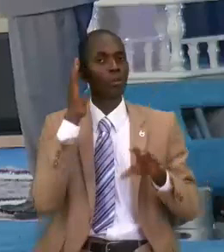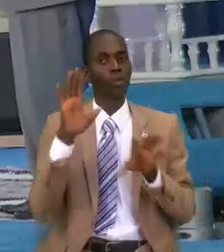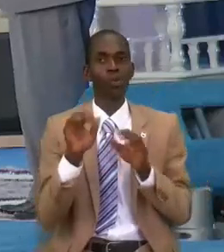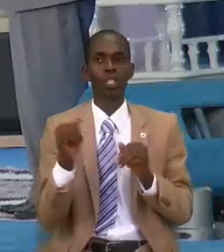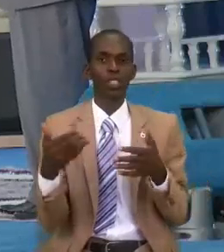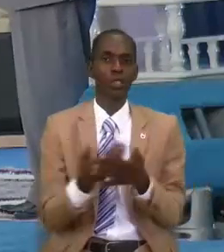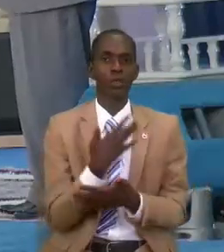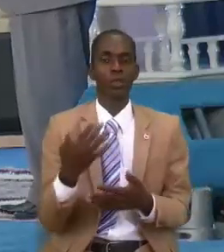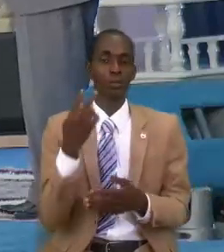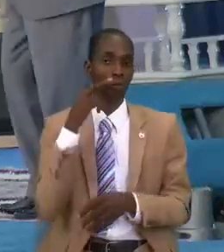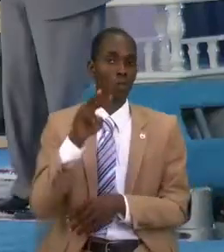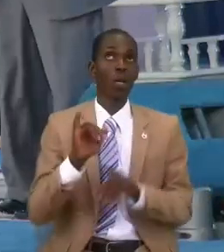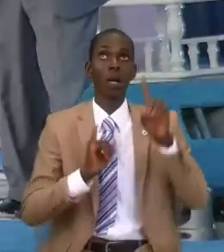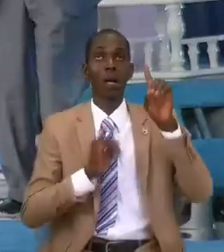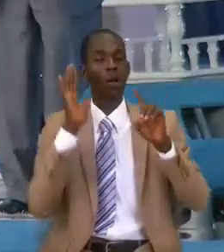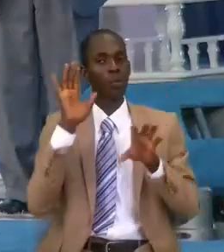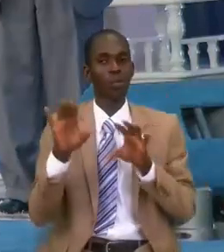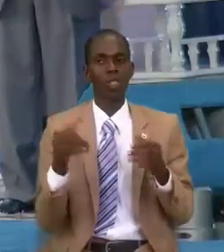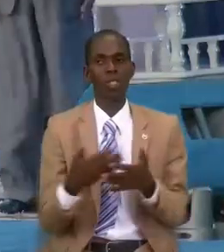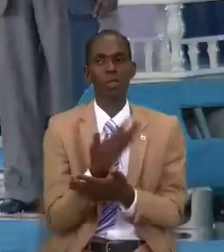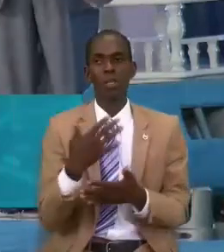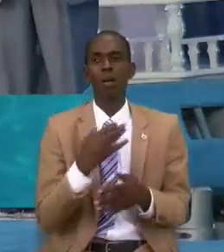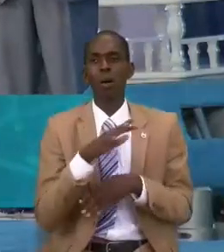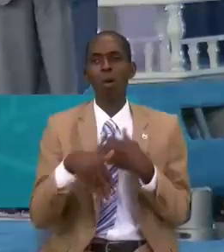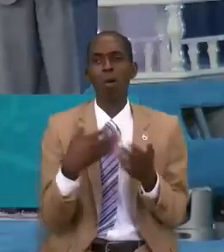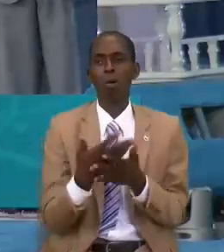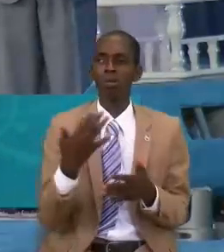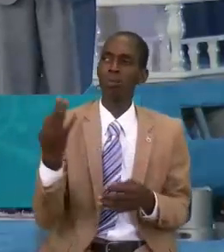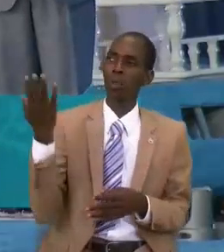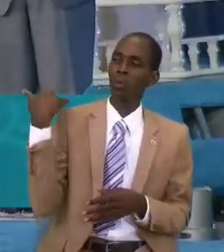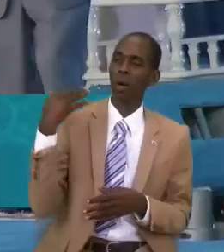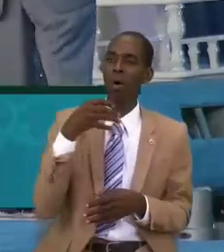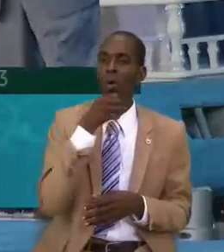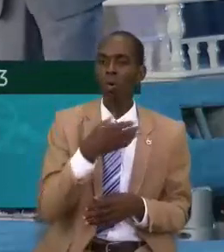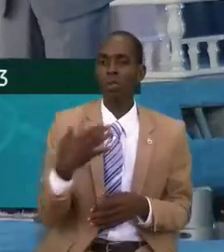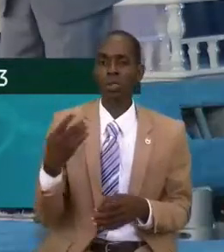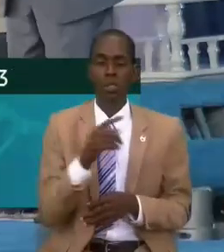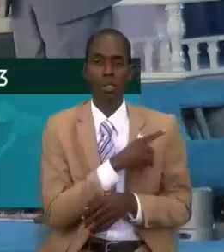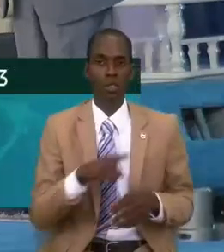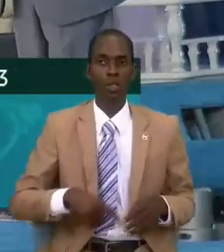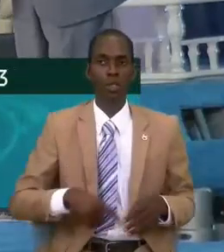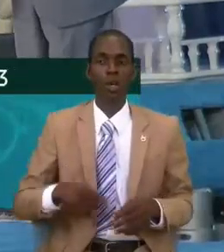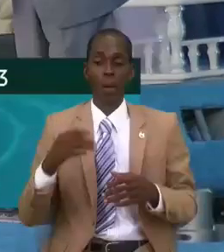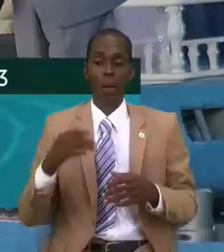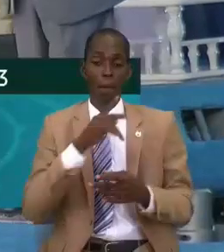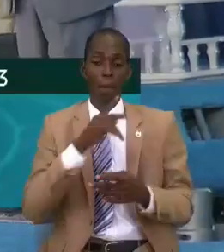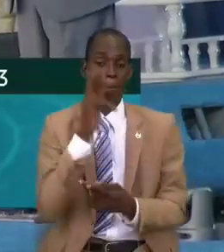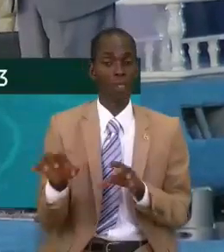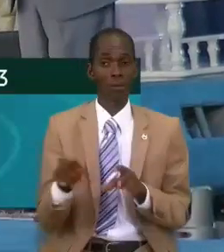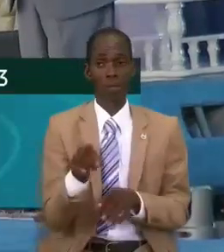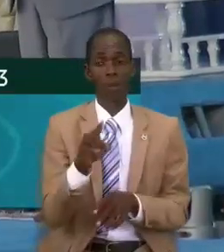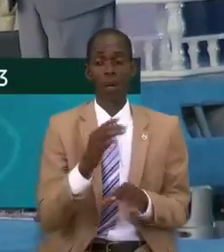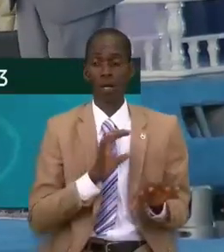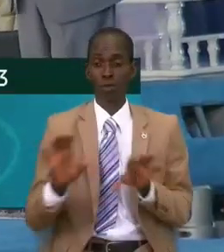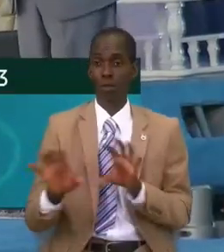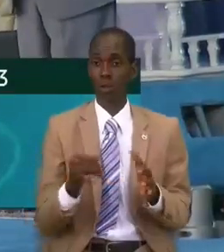of the past, the old thing, the Lord has affected them and they are done. And he says, now I do a new thing. Now it